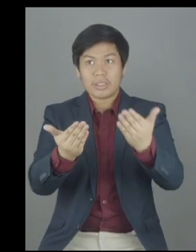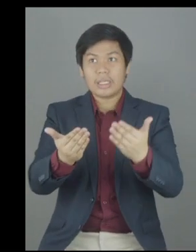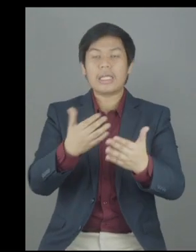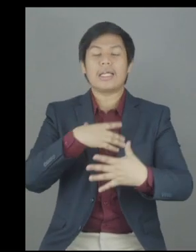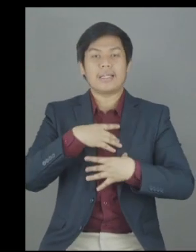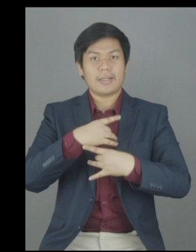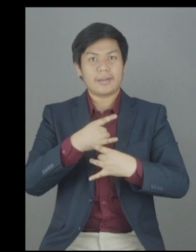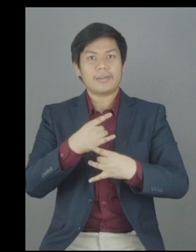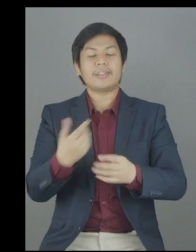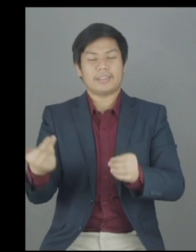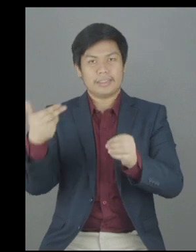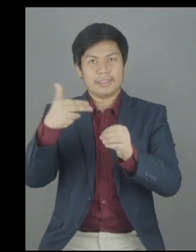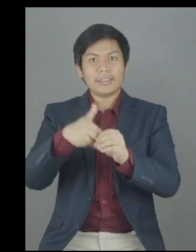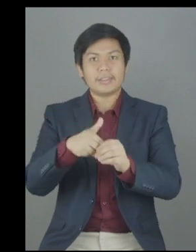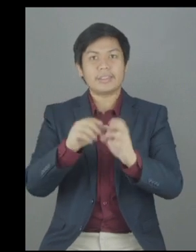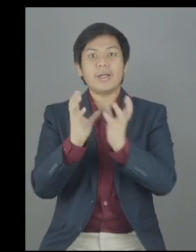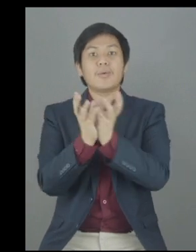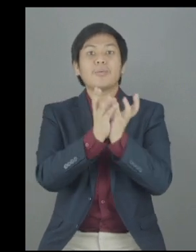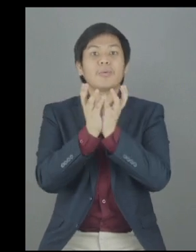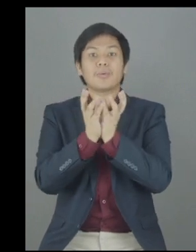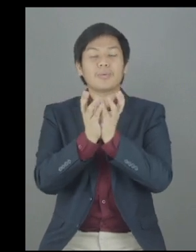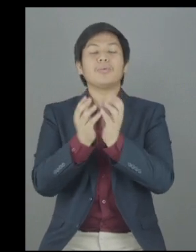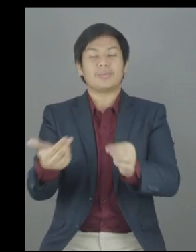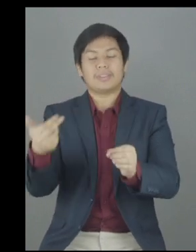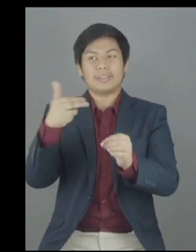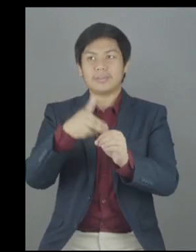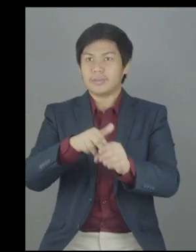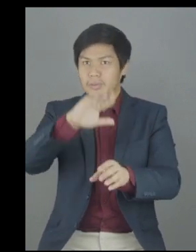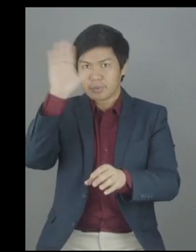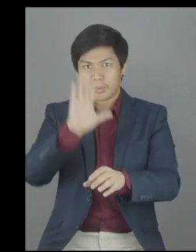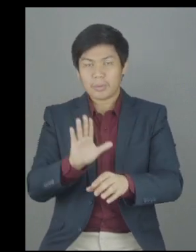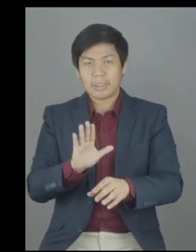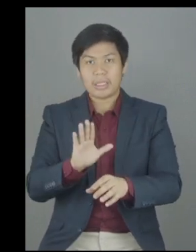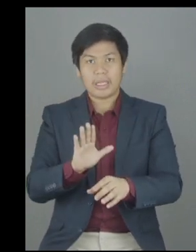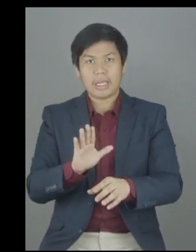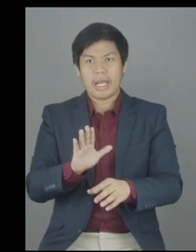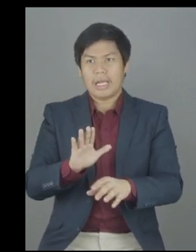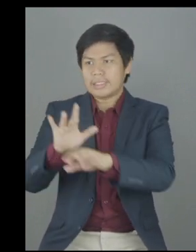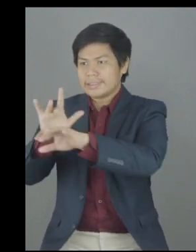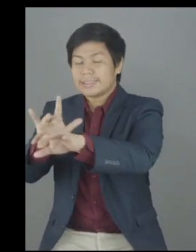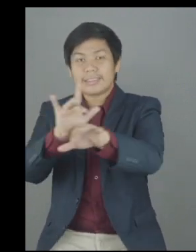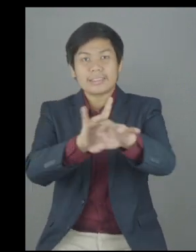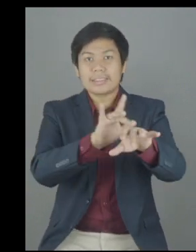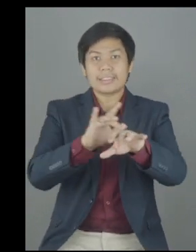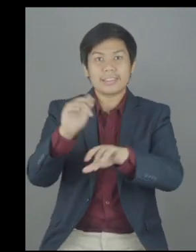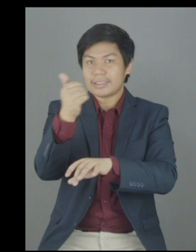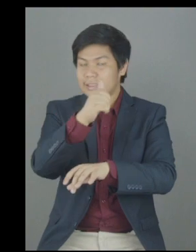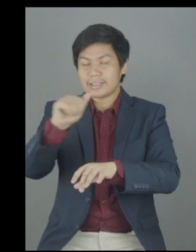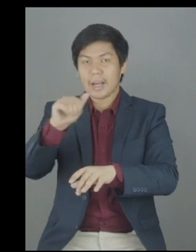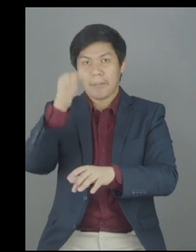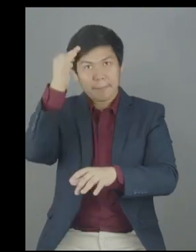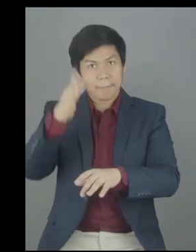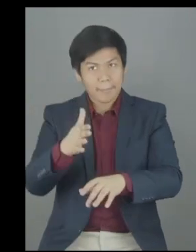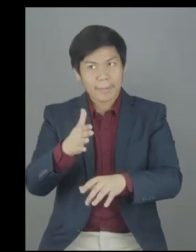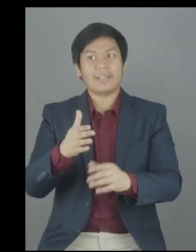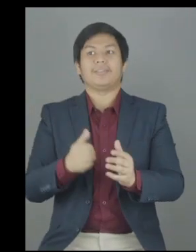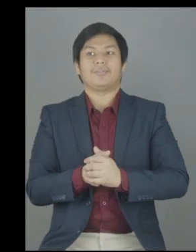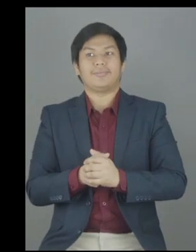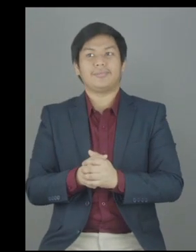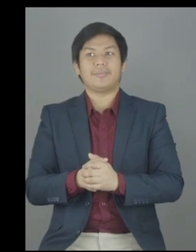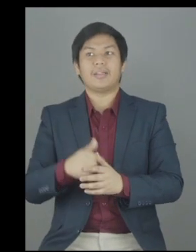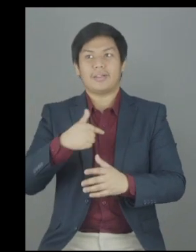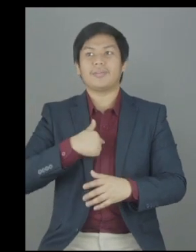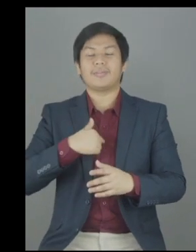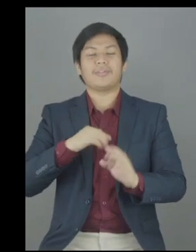be a part of a community to belong to, don't hesitate to reach out to any pastor or usher here today. And to